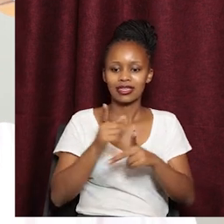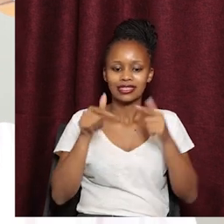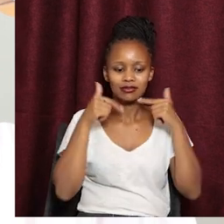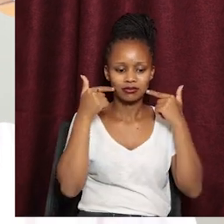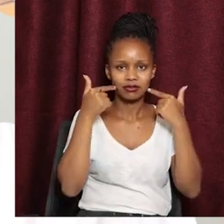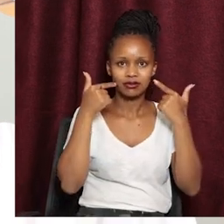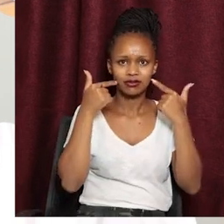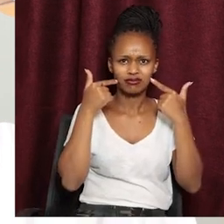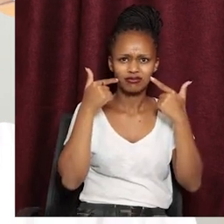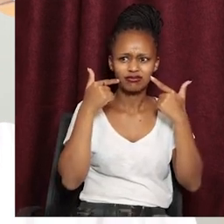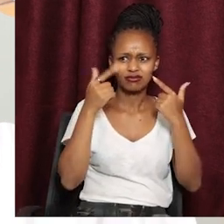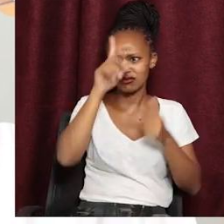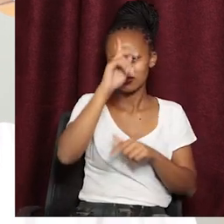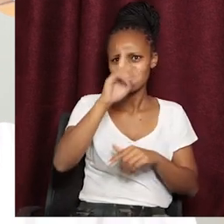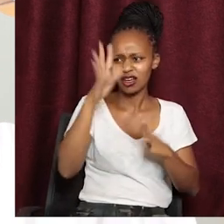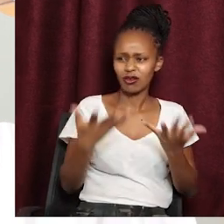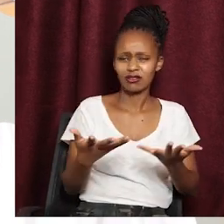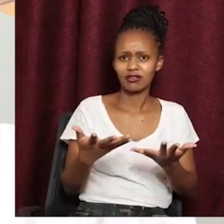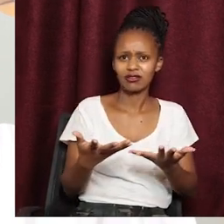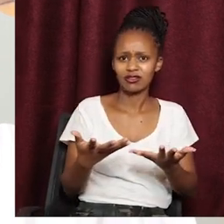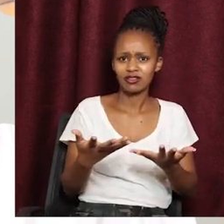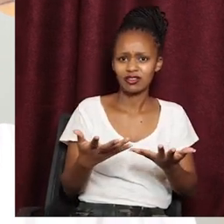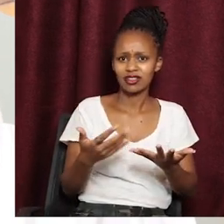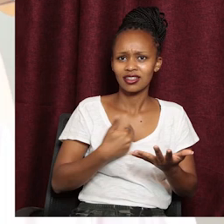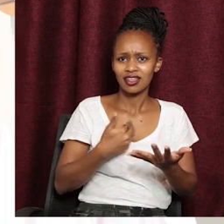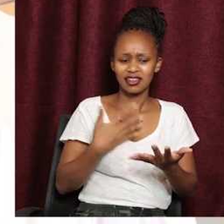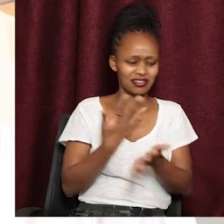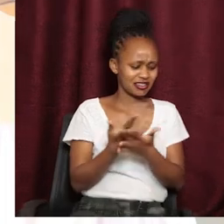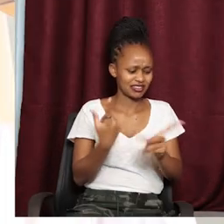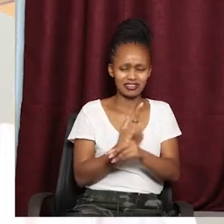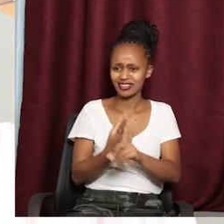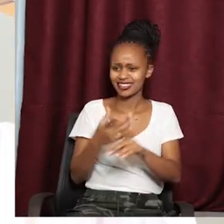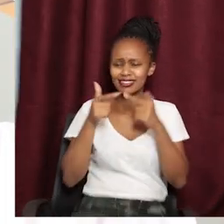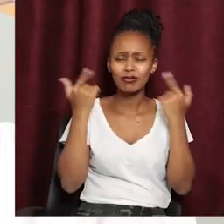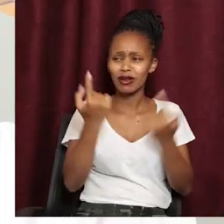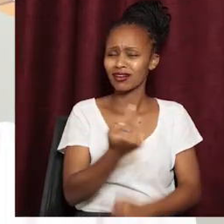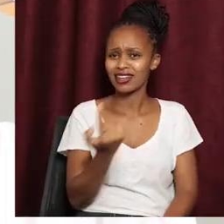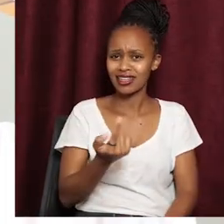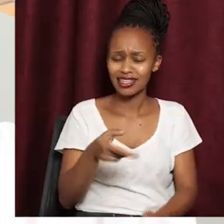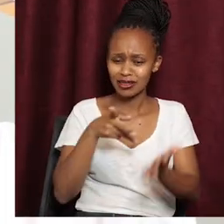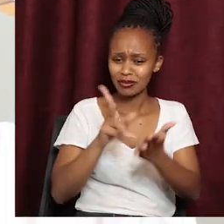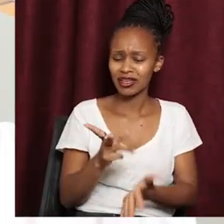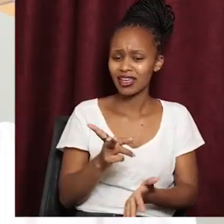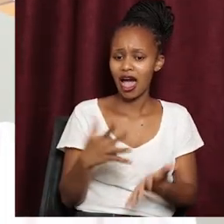seriously. Idunia iko na mambo, eh? A smile. Naona kama nita insure yangu.